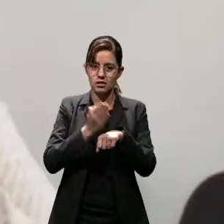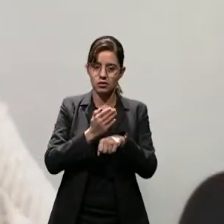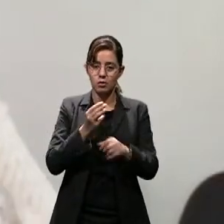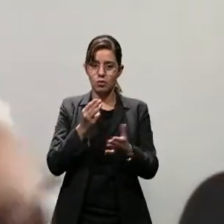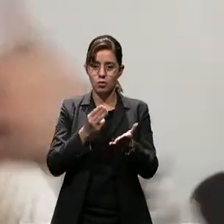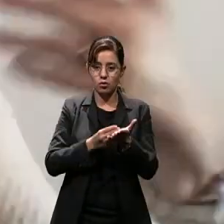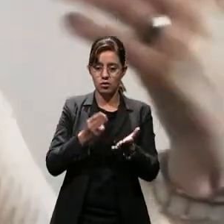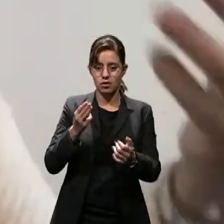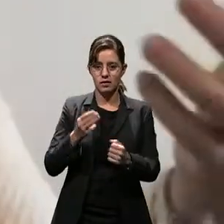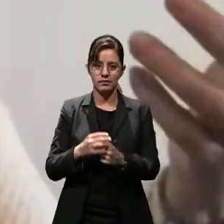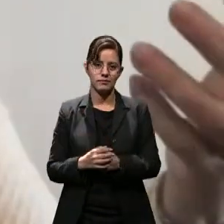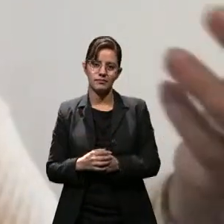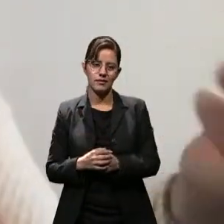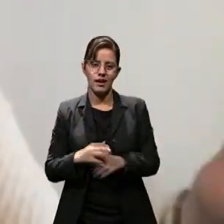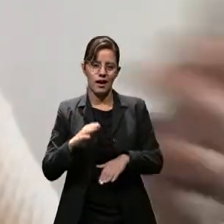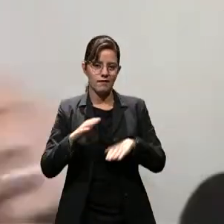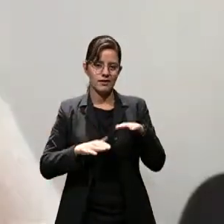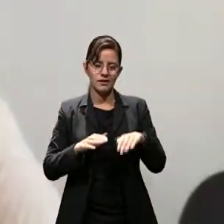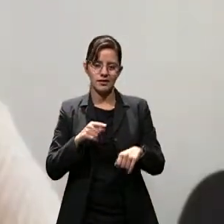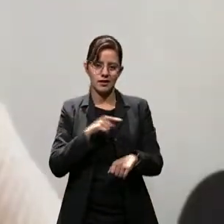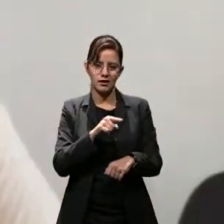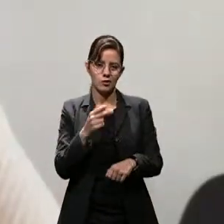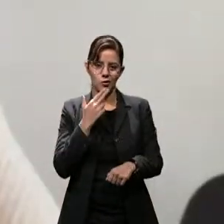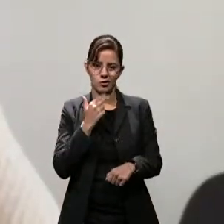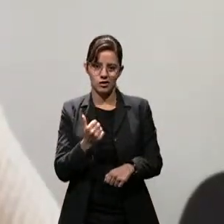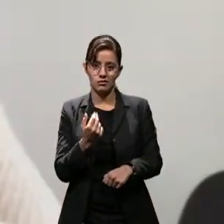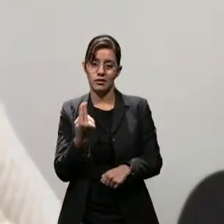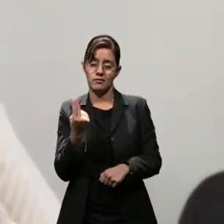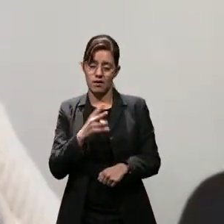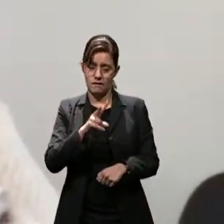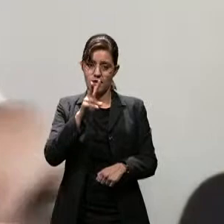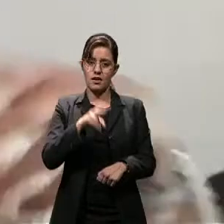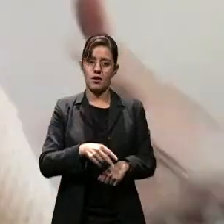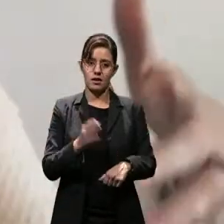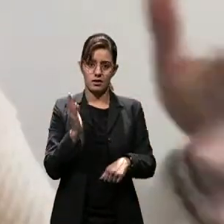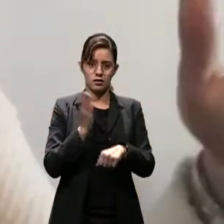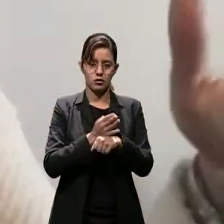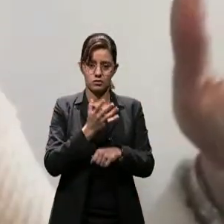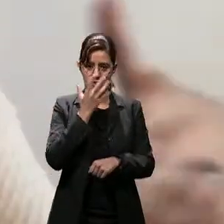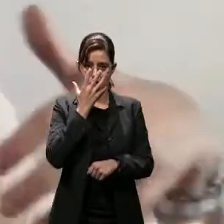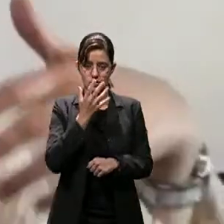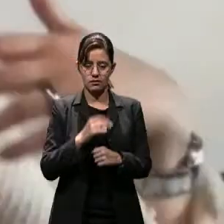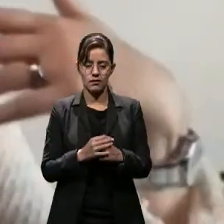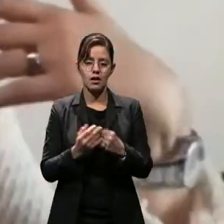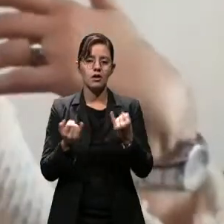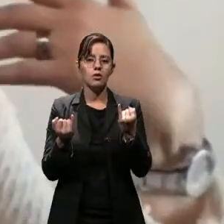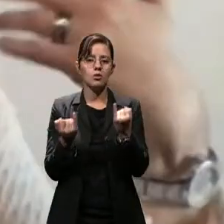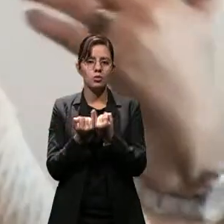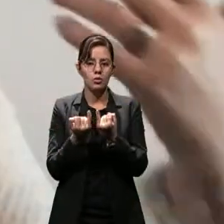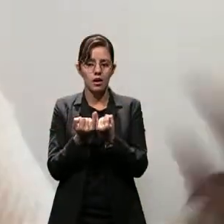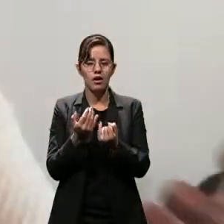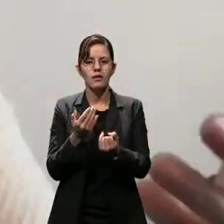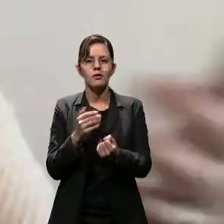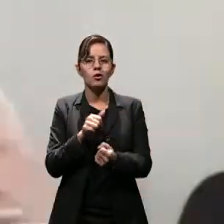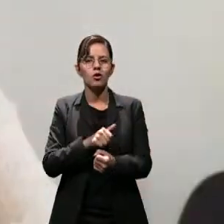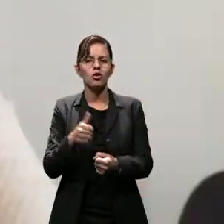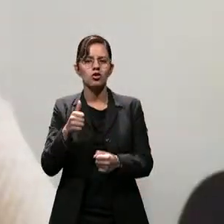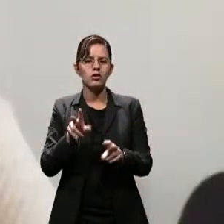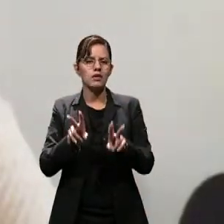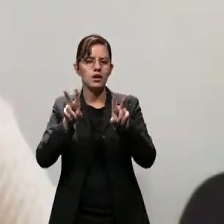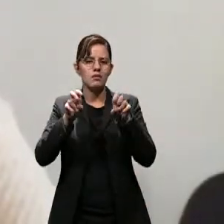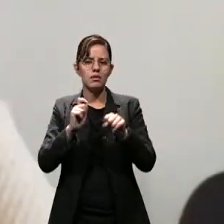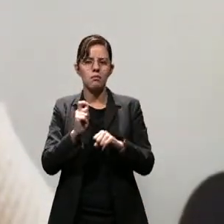these complaints and these fines are not very effective. And we have the third complexity that has to do